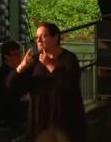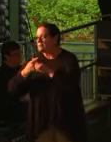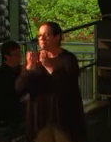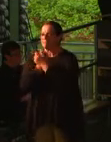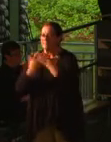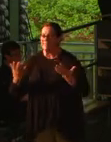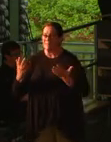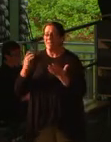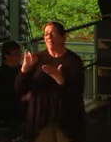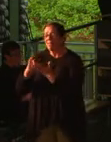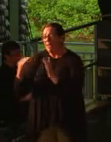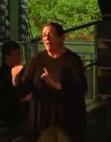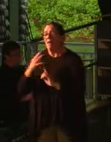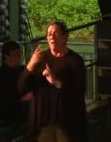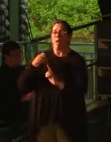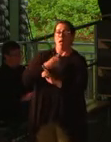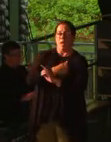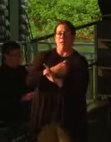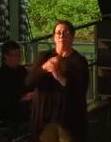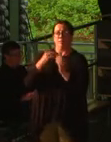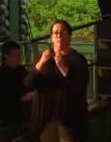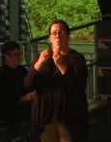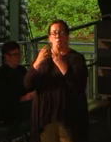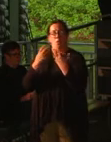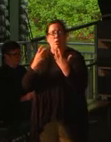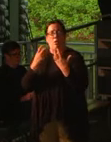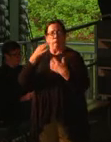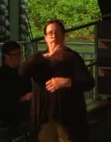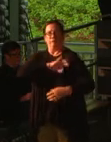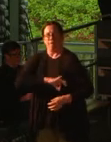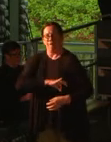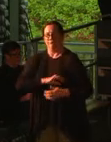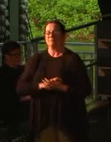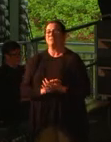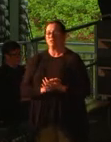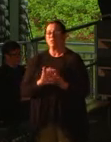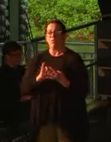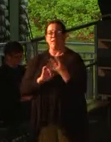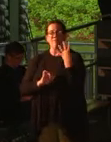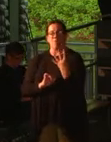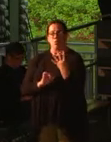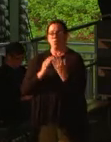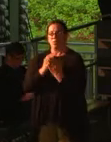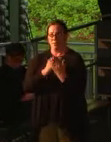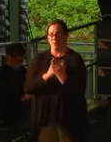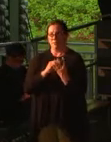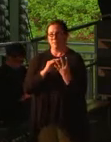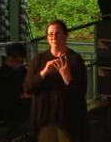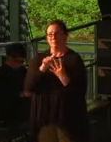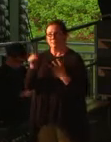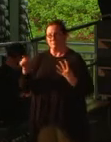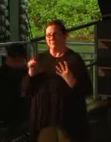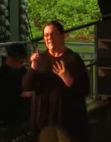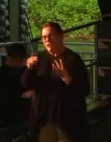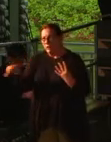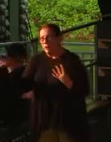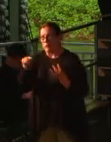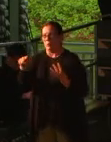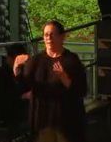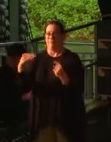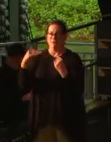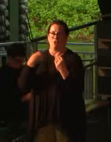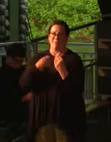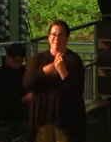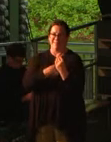richer for it. So there you have four lessons you have taught us here at Bristol Community College.